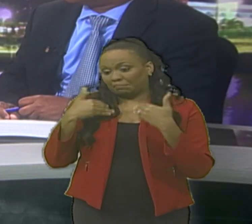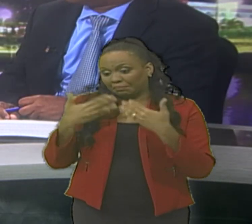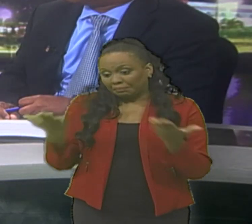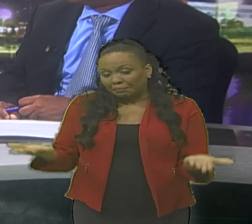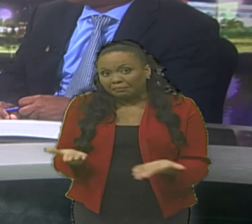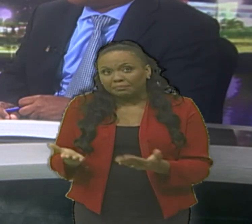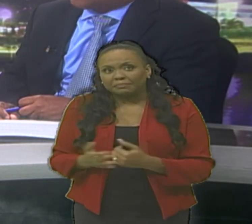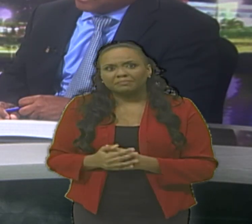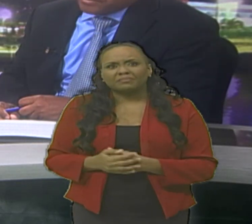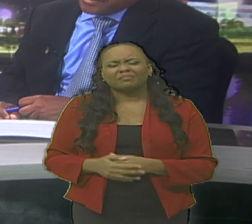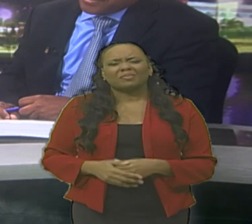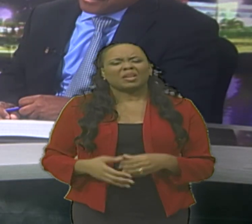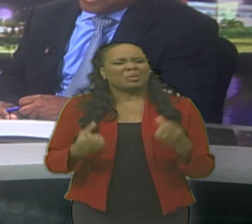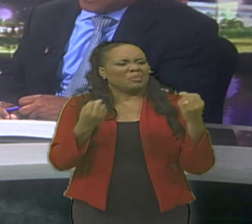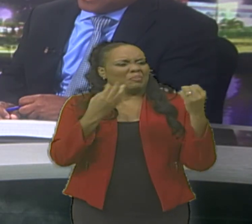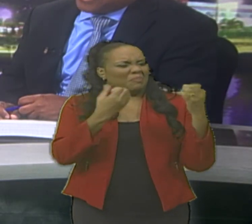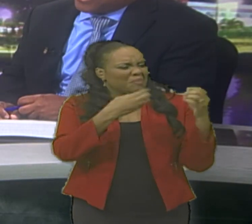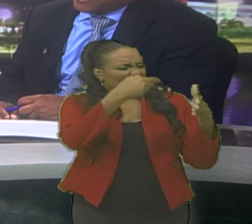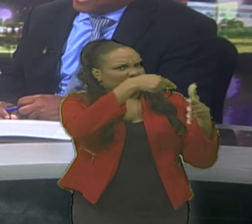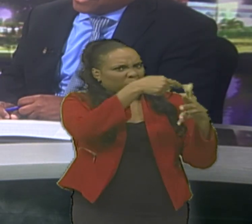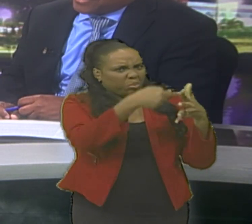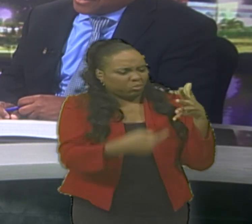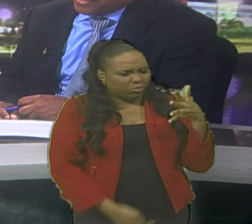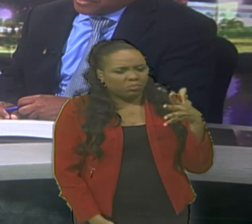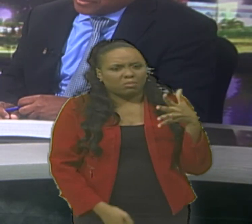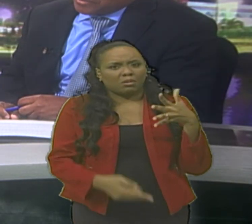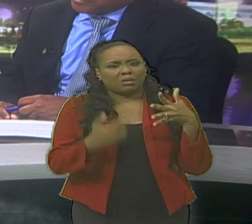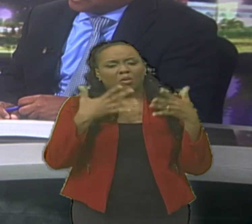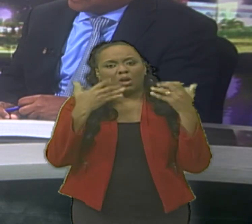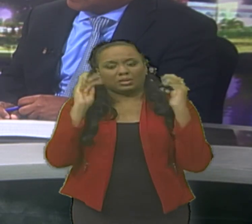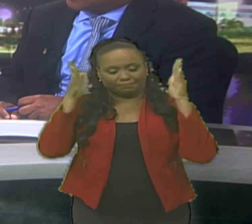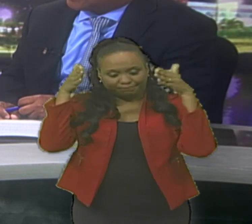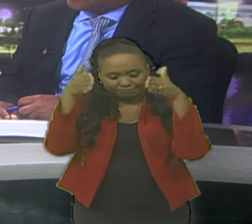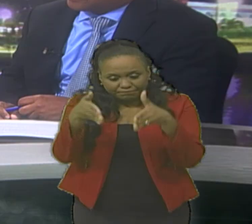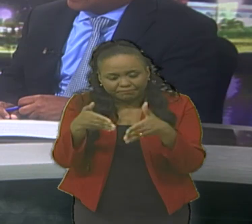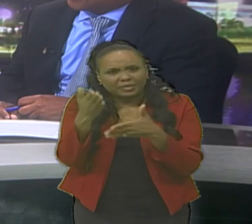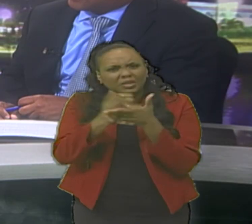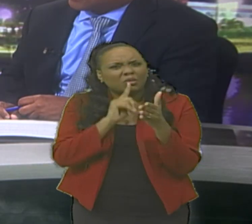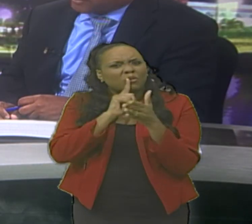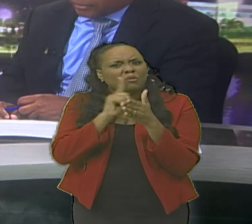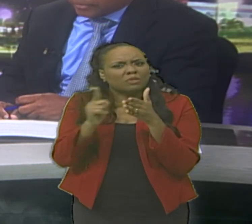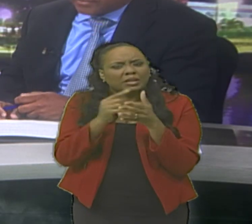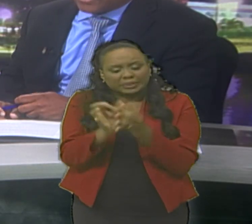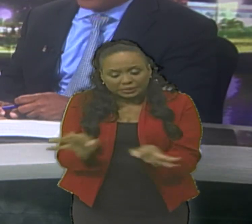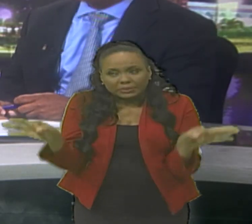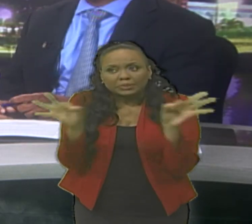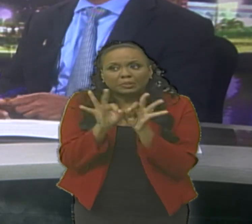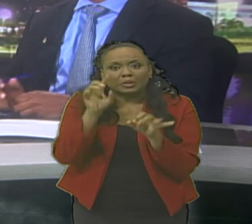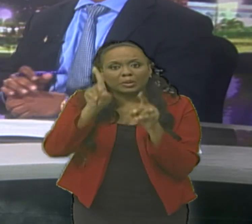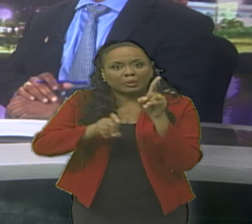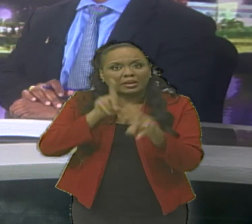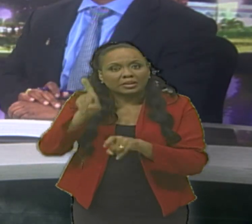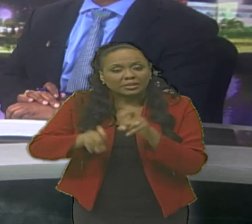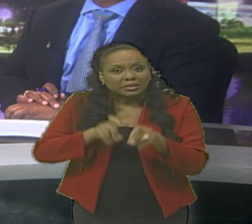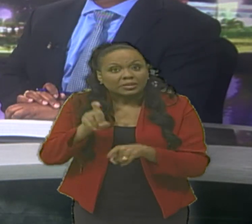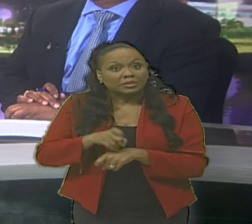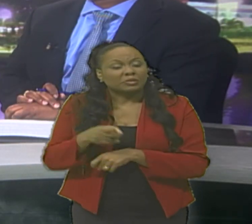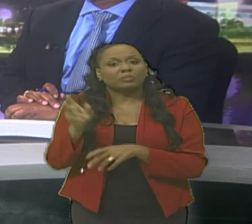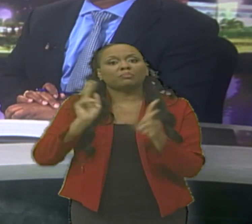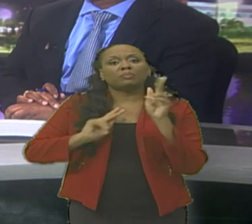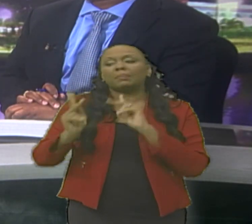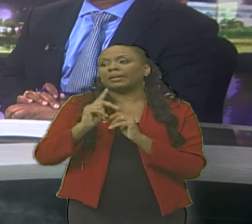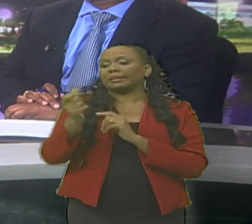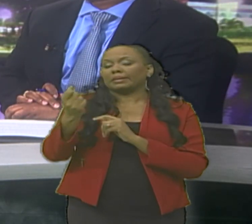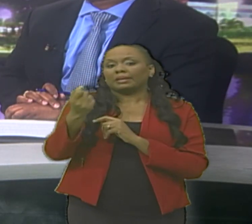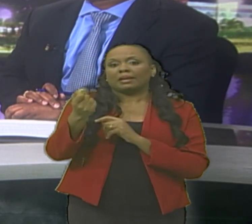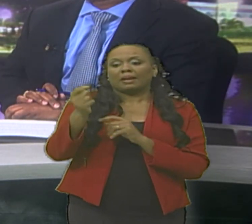probably take the entire newscast to get through all. So let's try and see if we can zone in on some of the more pertinent ones that people have been asking. We've seen them on social media,